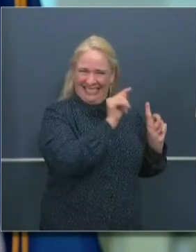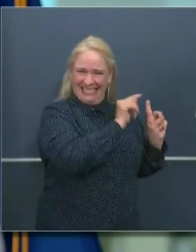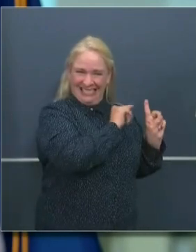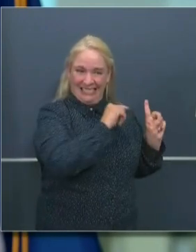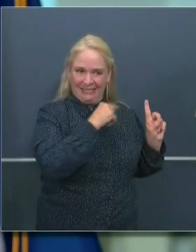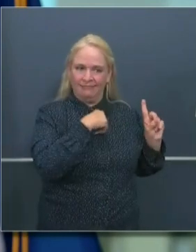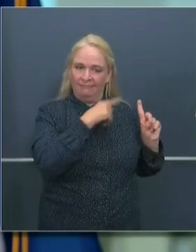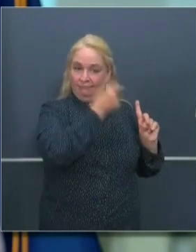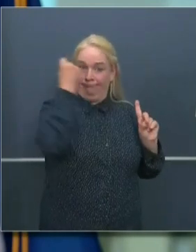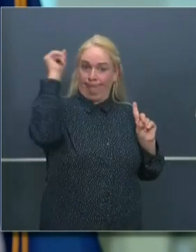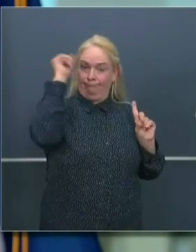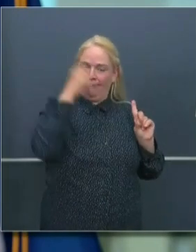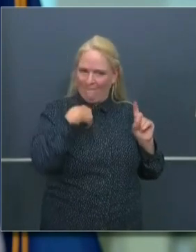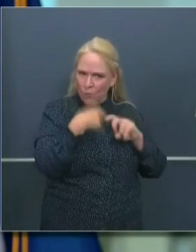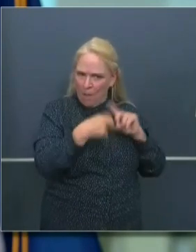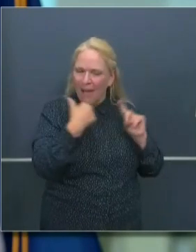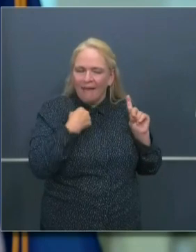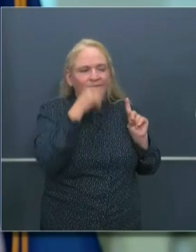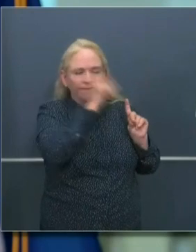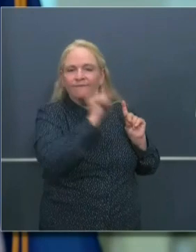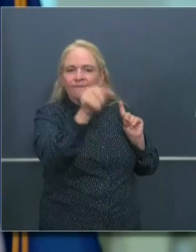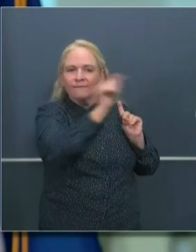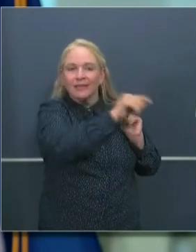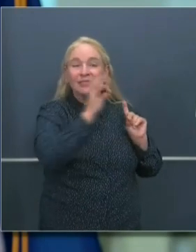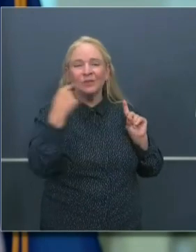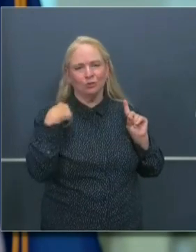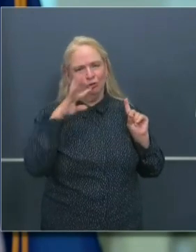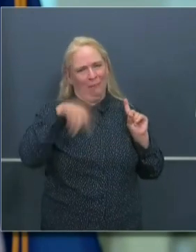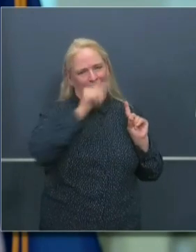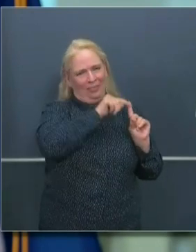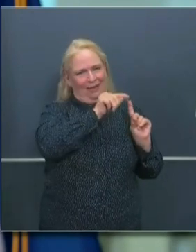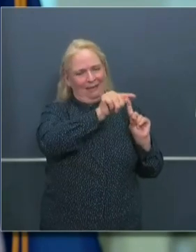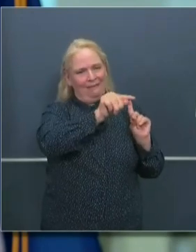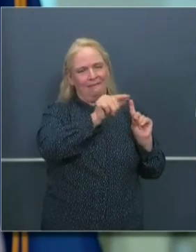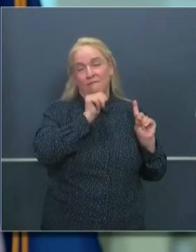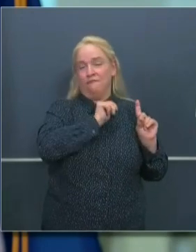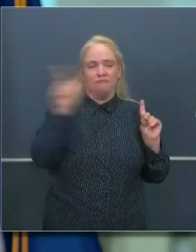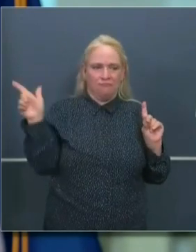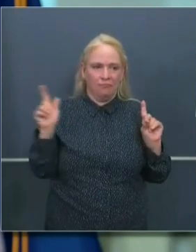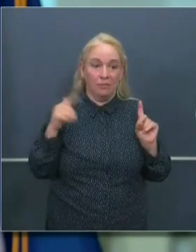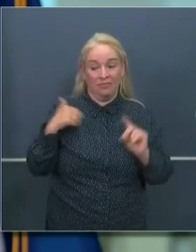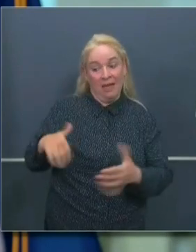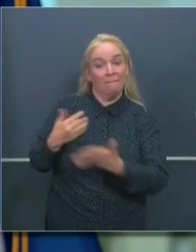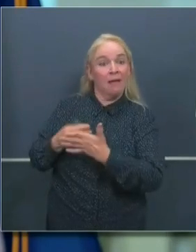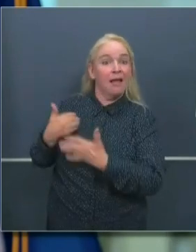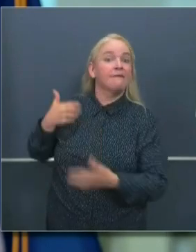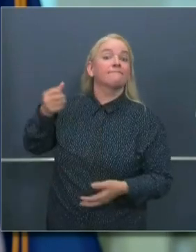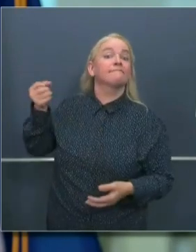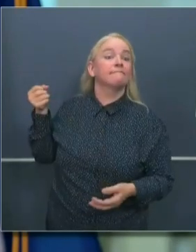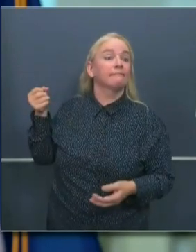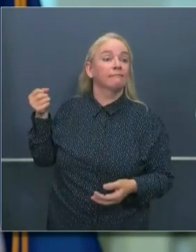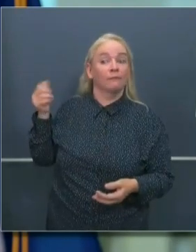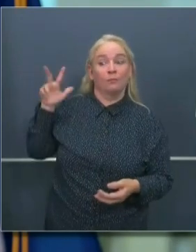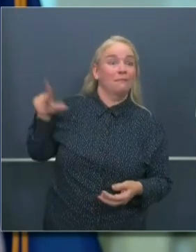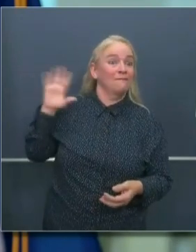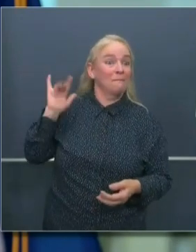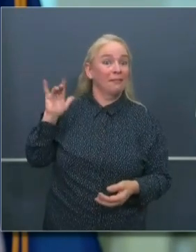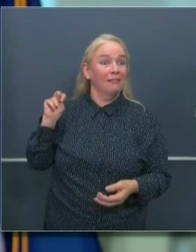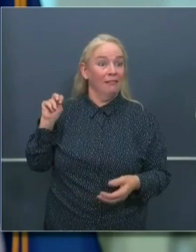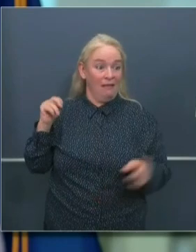By definition, the contingency on the $2.5 billion related to health officers and